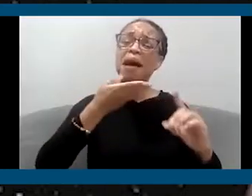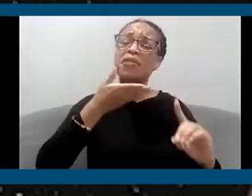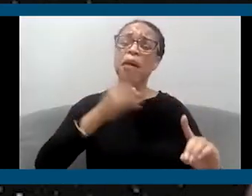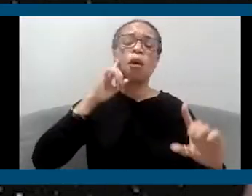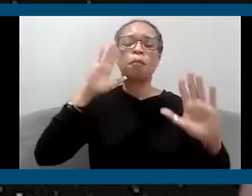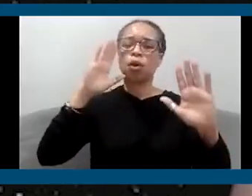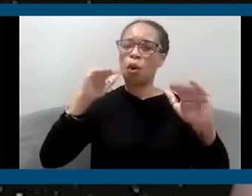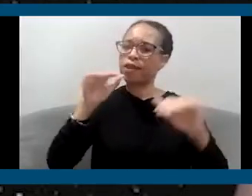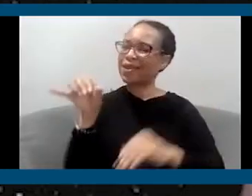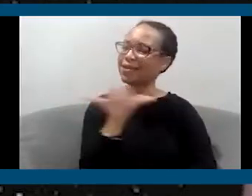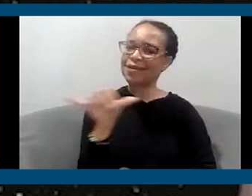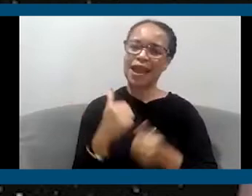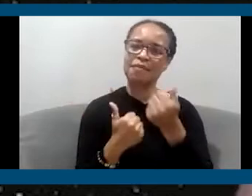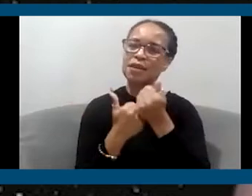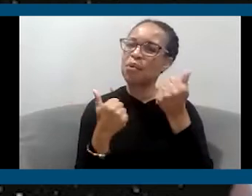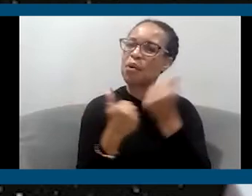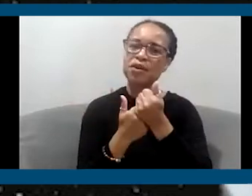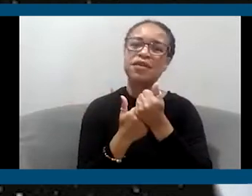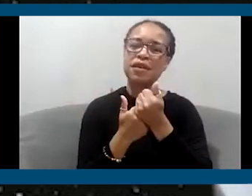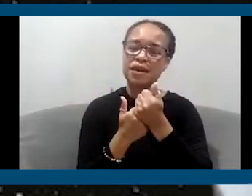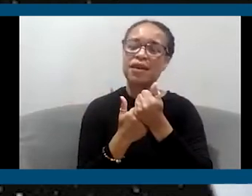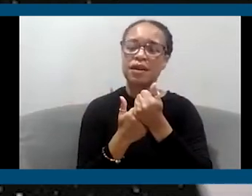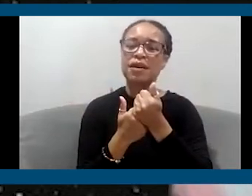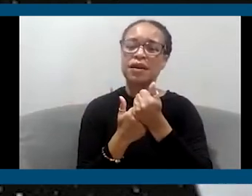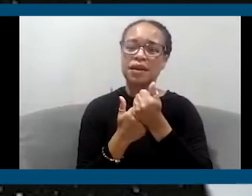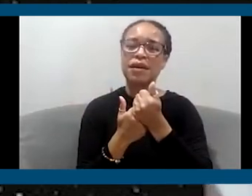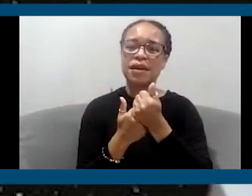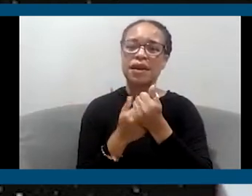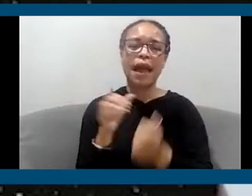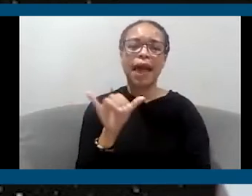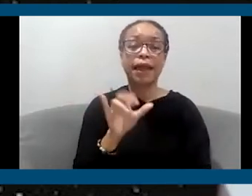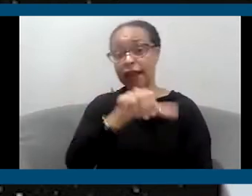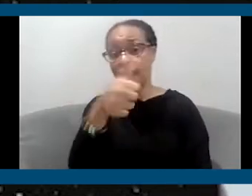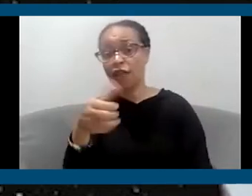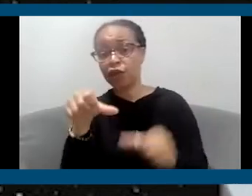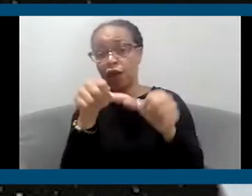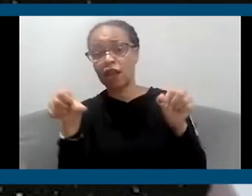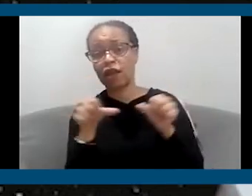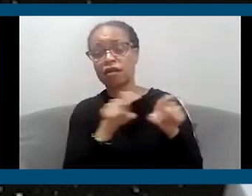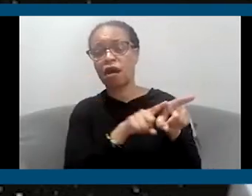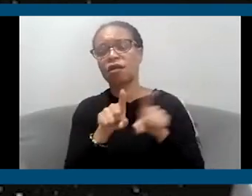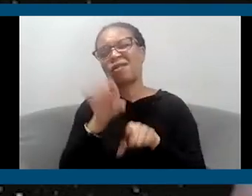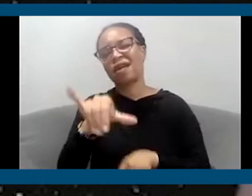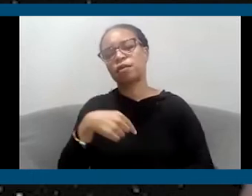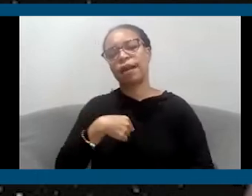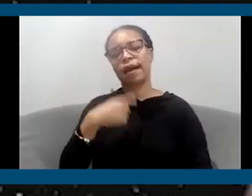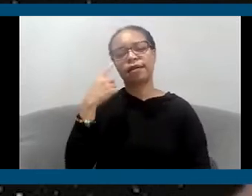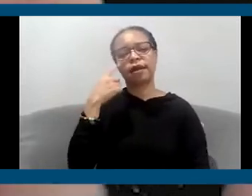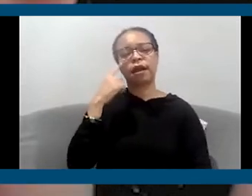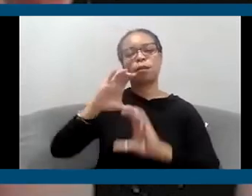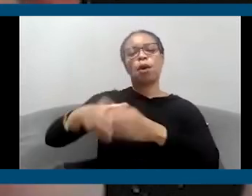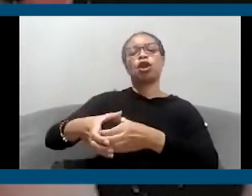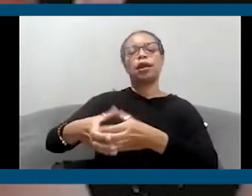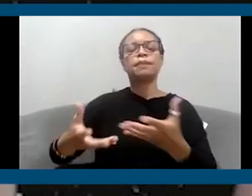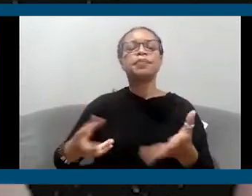same support in these races than like in other areas. So that's the thing I've seen in the party. And I